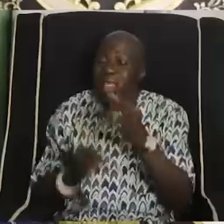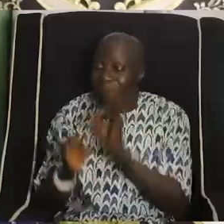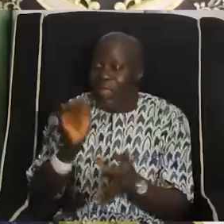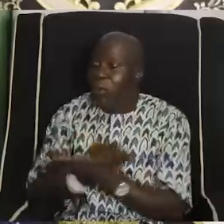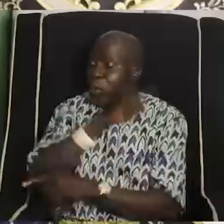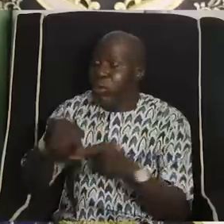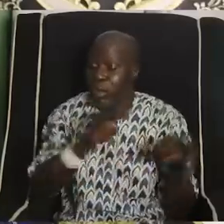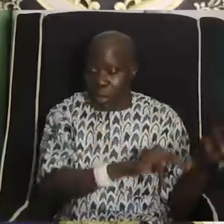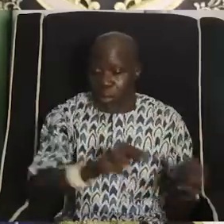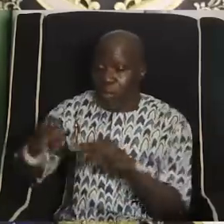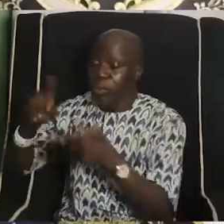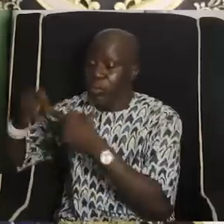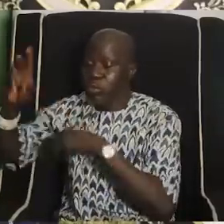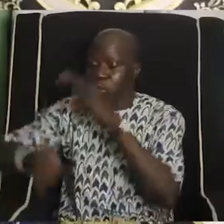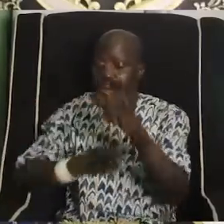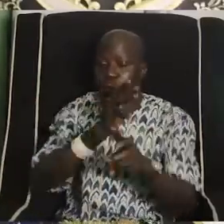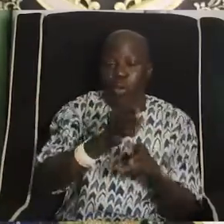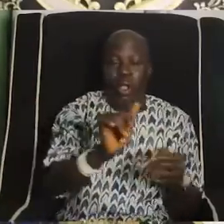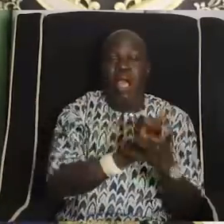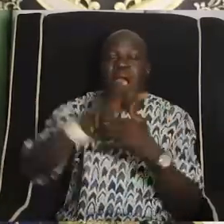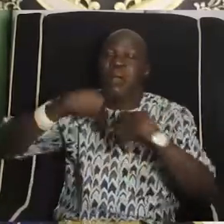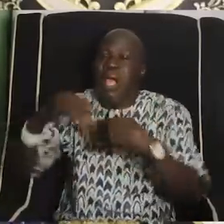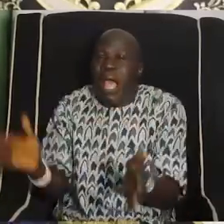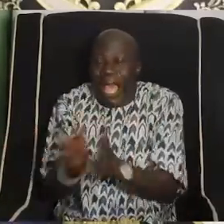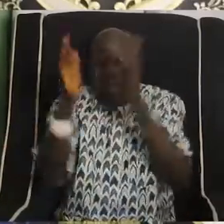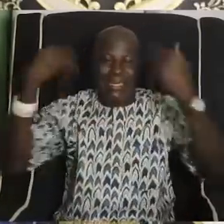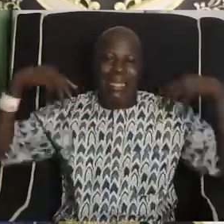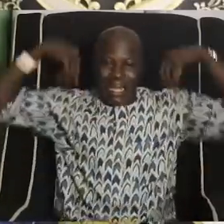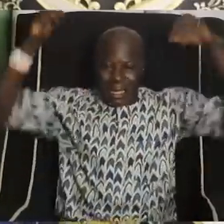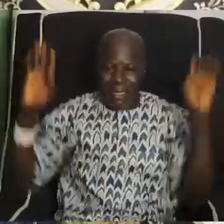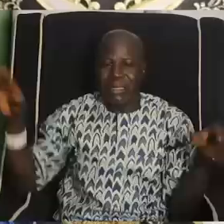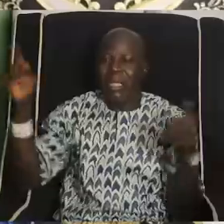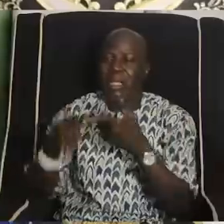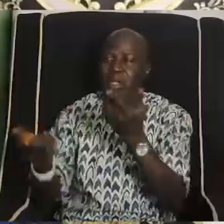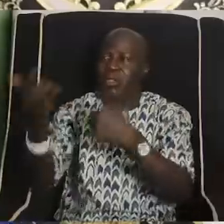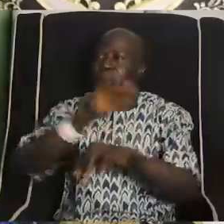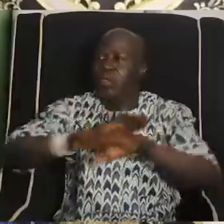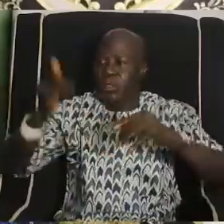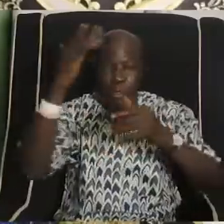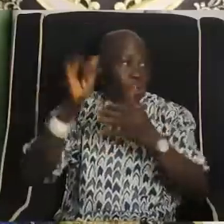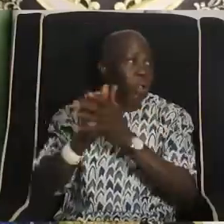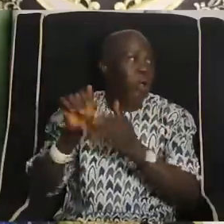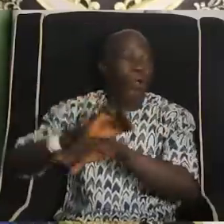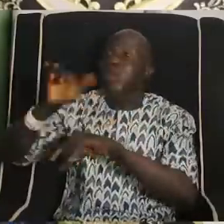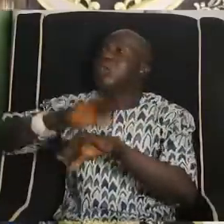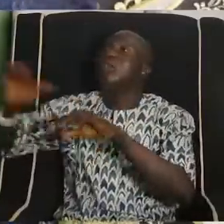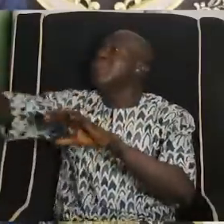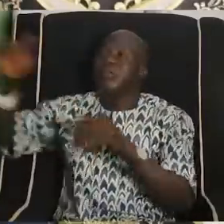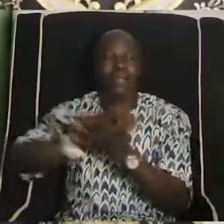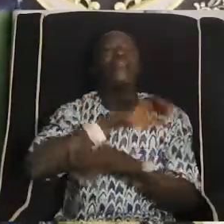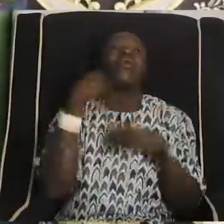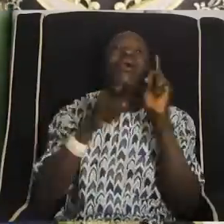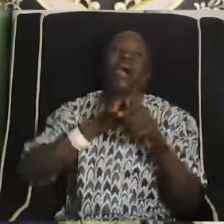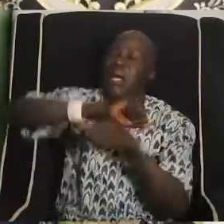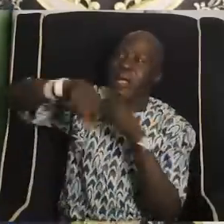essence of where we move into the world. If God say you have asked the angel to be Boya ko hear that testimony. Maybe you don't understand. Boya o mo kan ti mo wo. Maybe you don't know what I'm talking